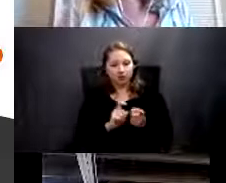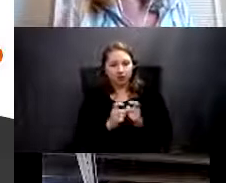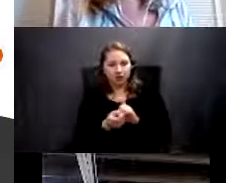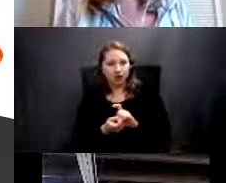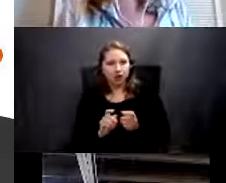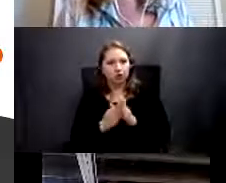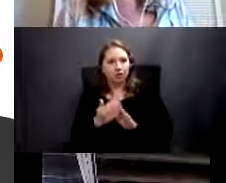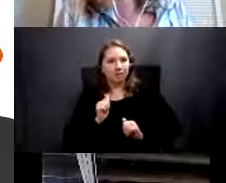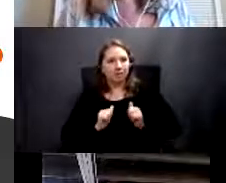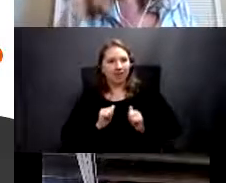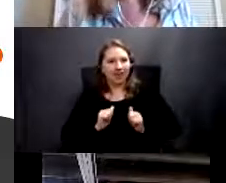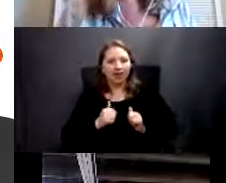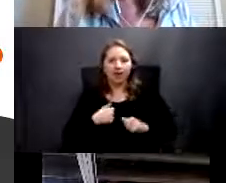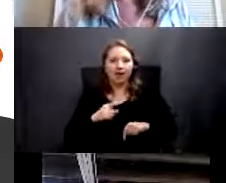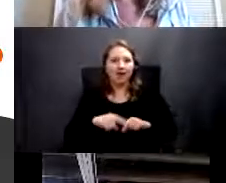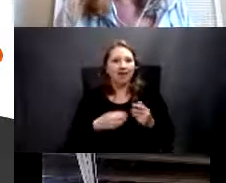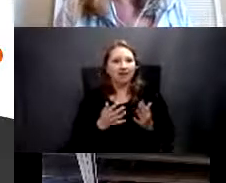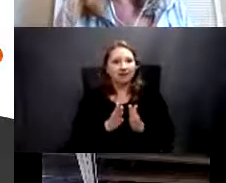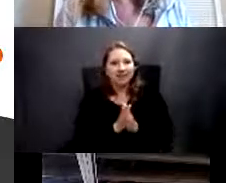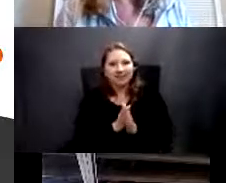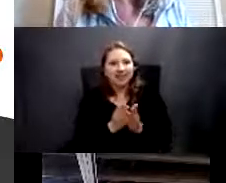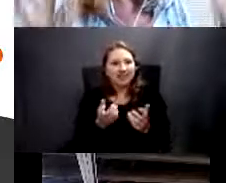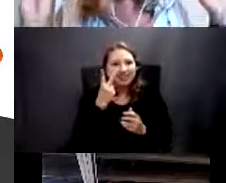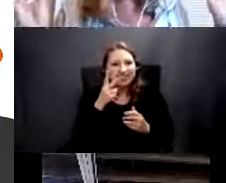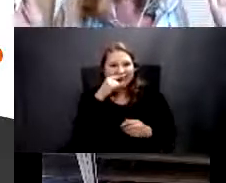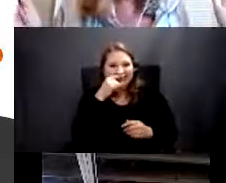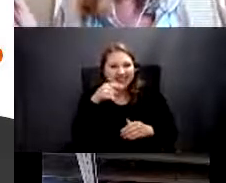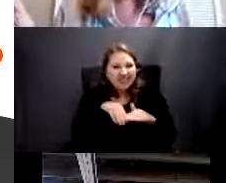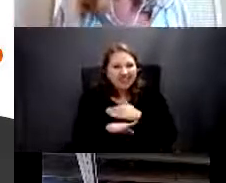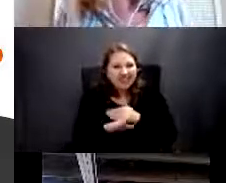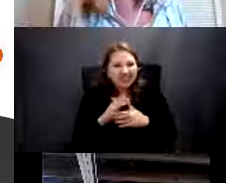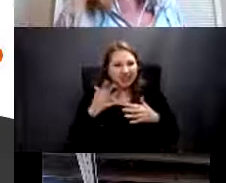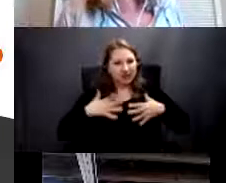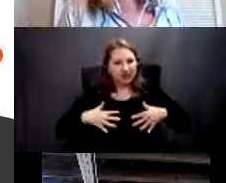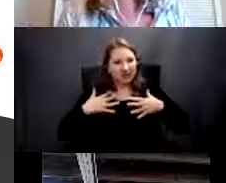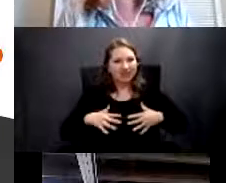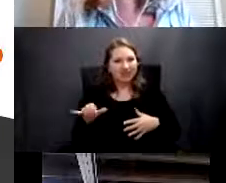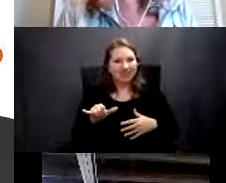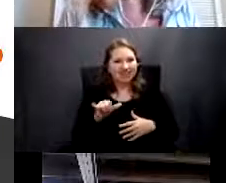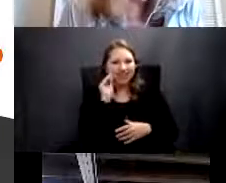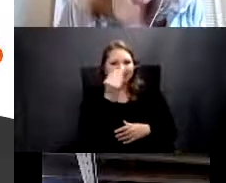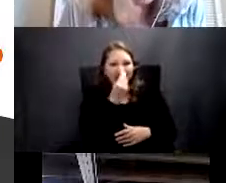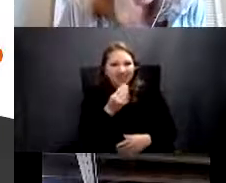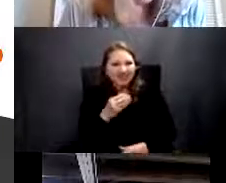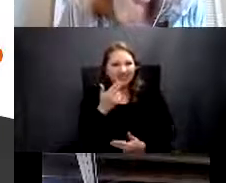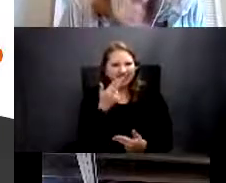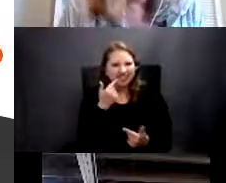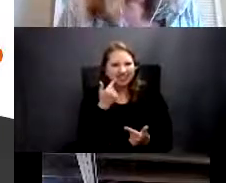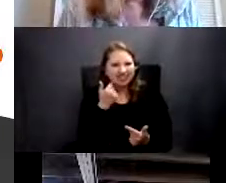And I cannot wait to see a bunch of little people dressed like dandelions.